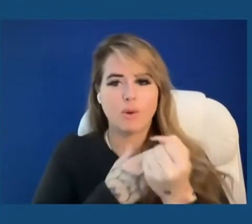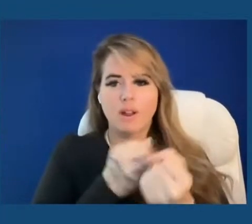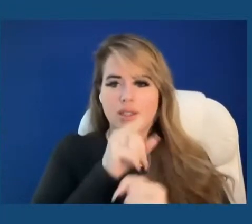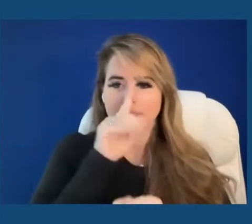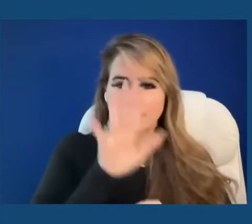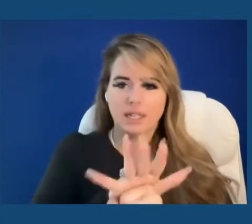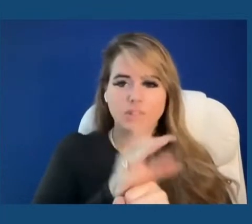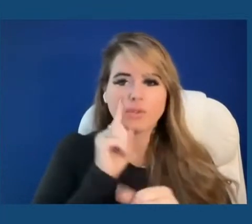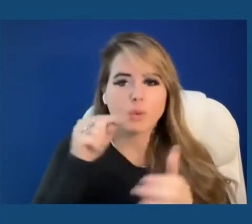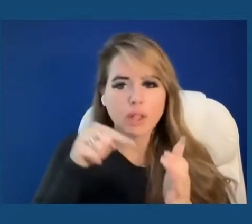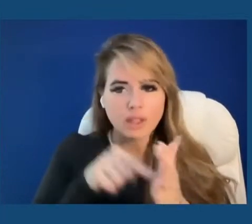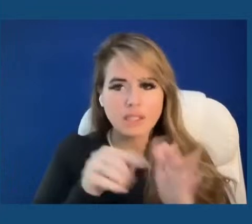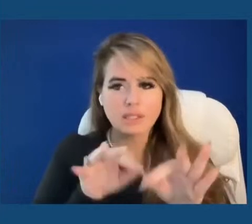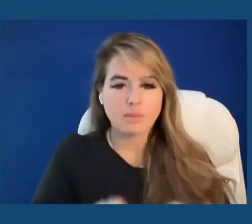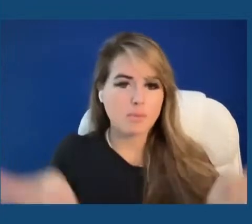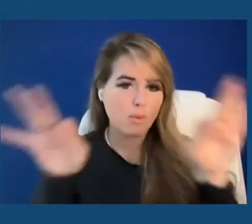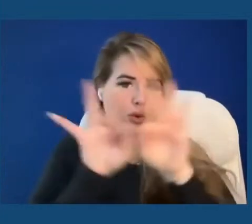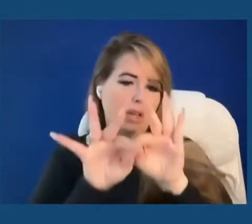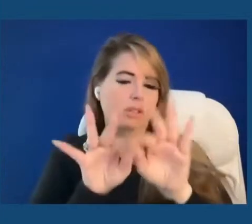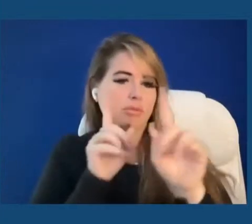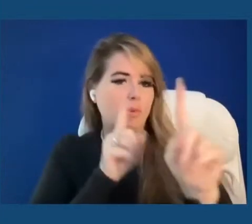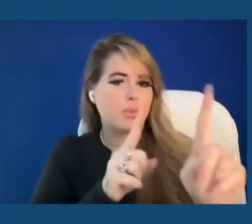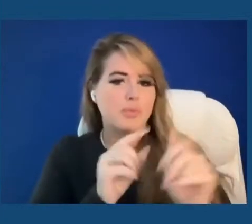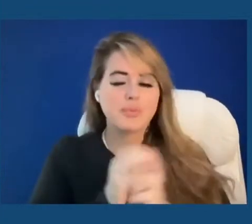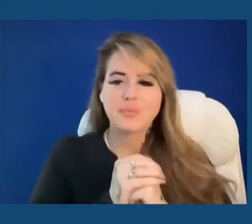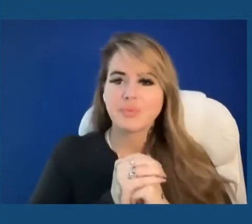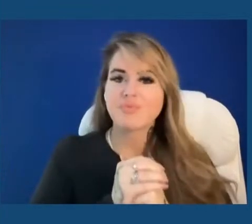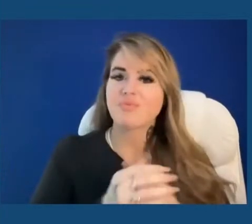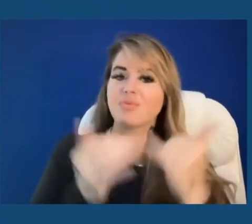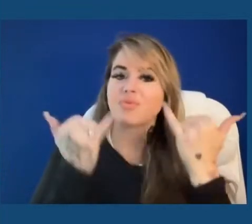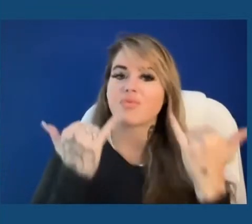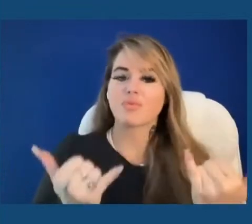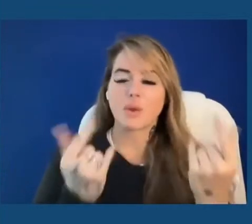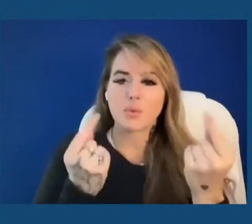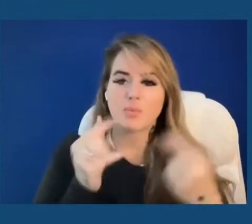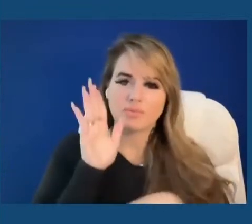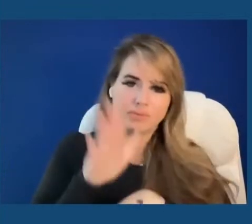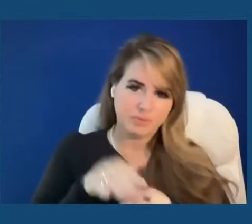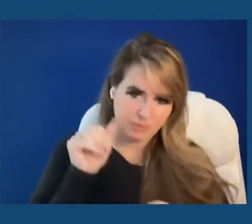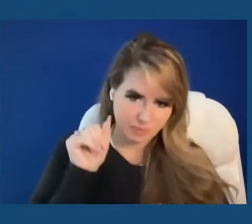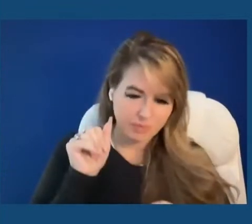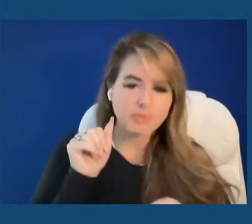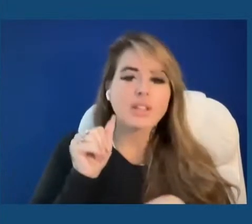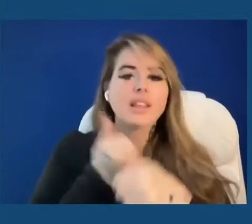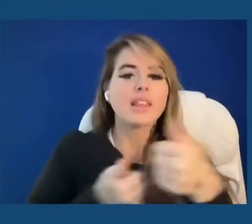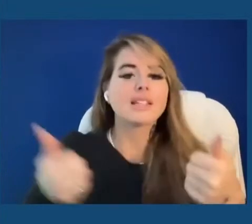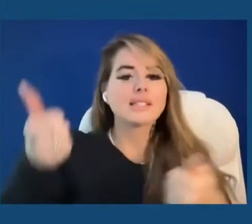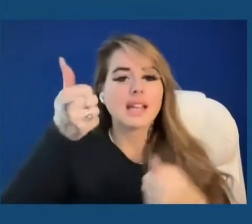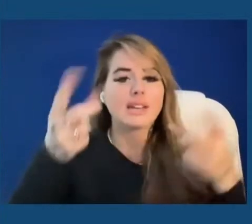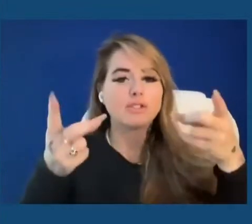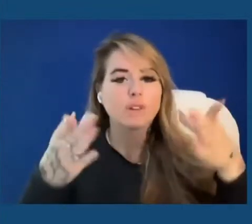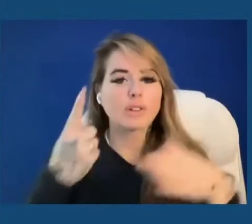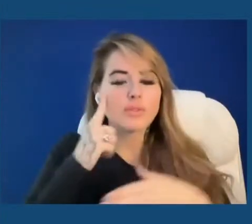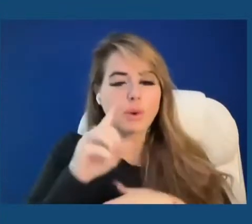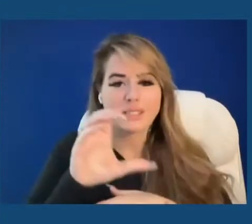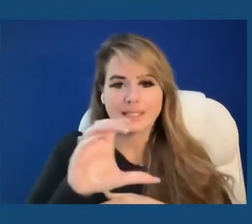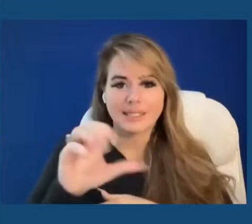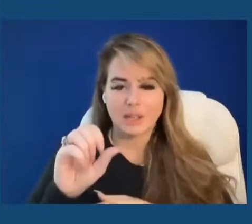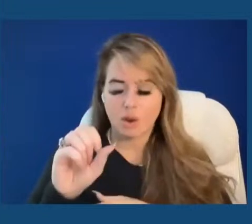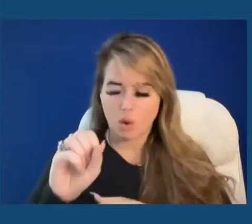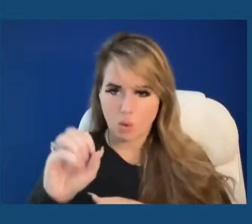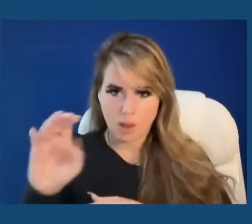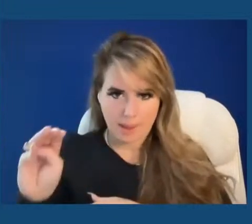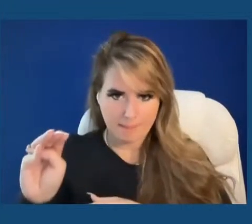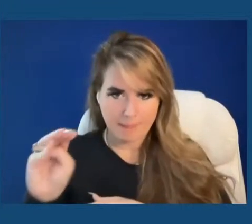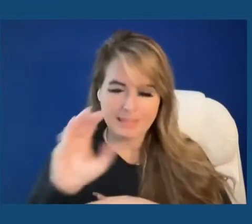this essential cause. And now I'd like to call up the Executive Director of CCOM, Kay